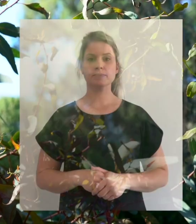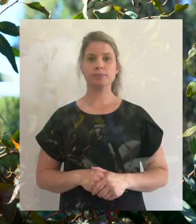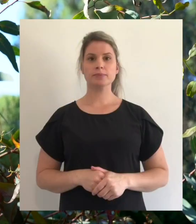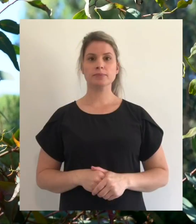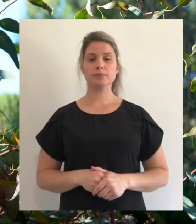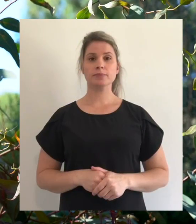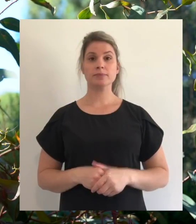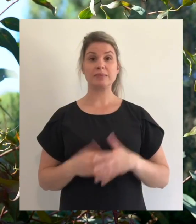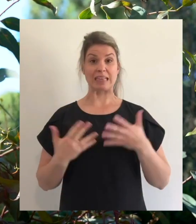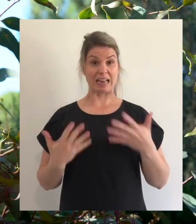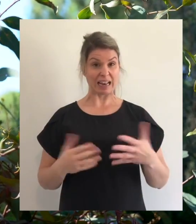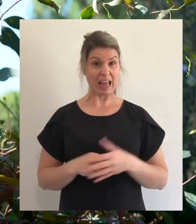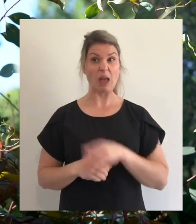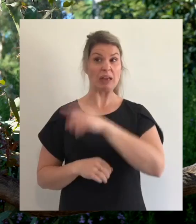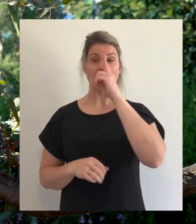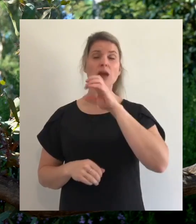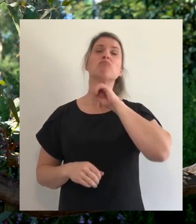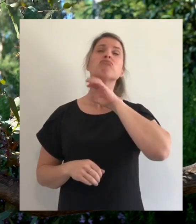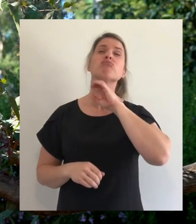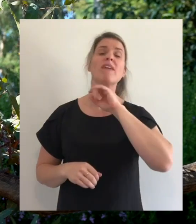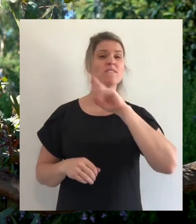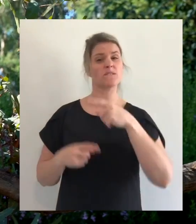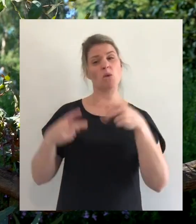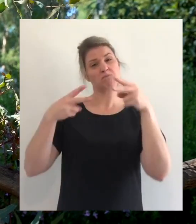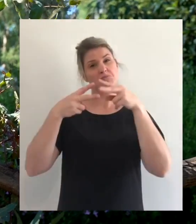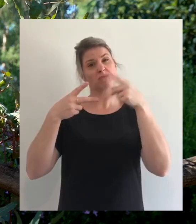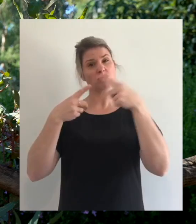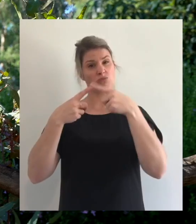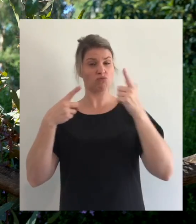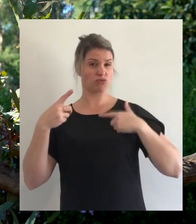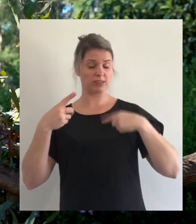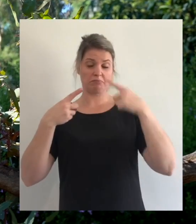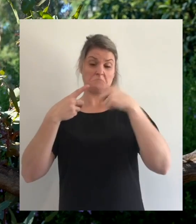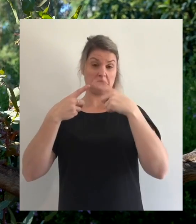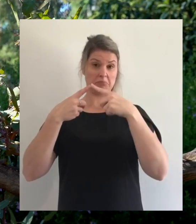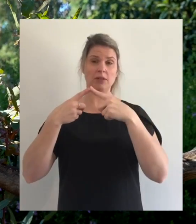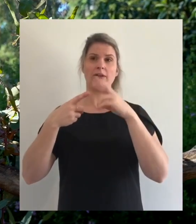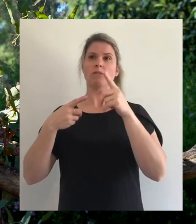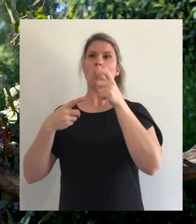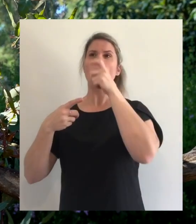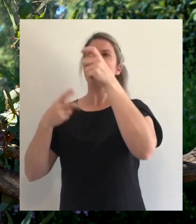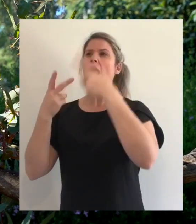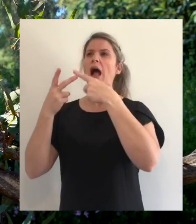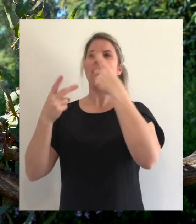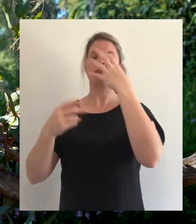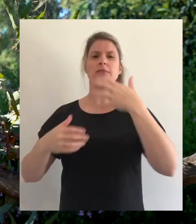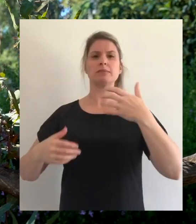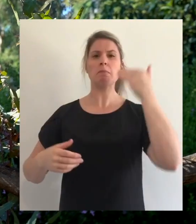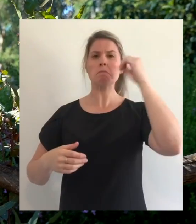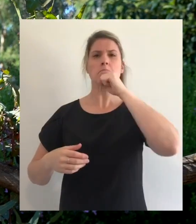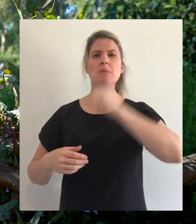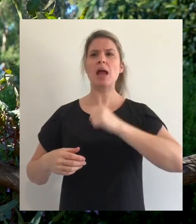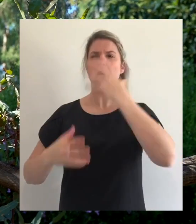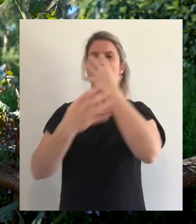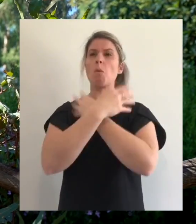They can make that bellowing sound for a couple of different reasons. They can make that to call out to other male koalas, basically as a way of advertising their territory,